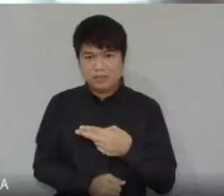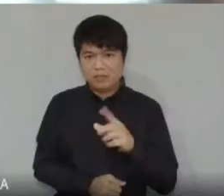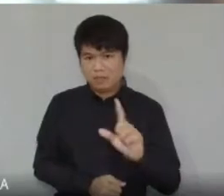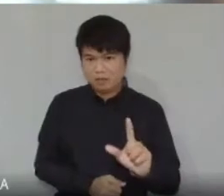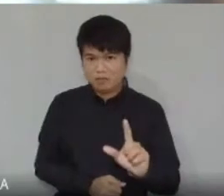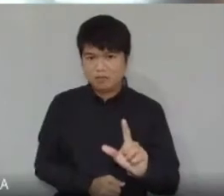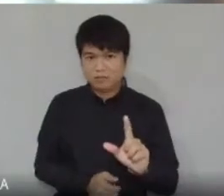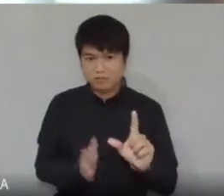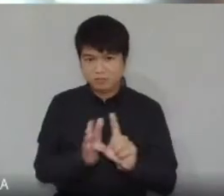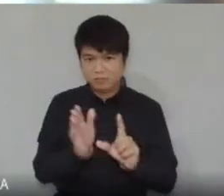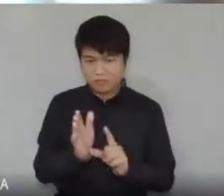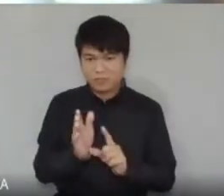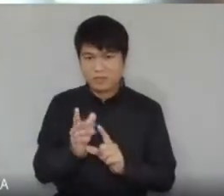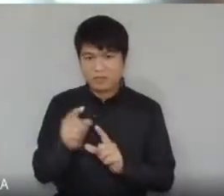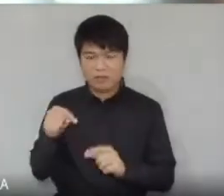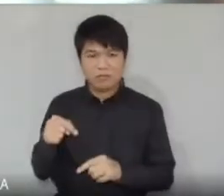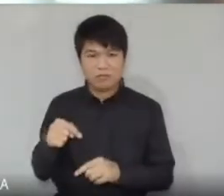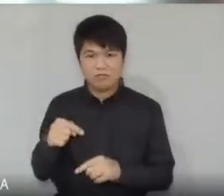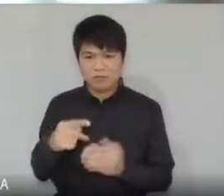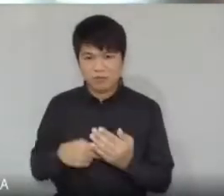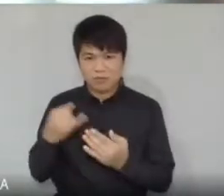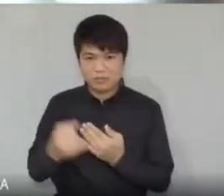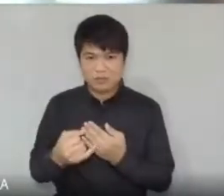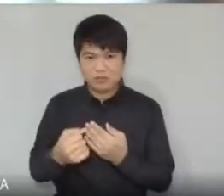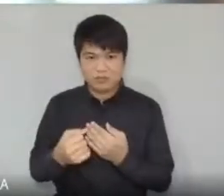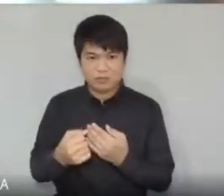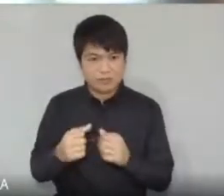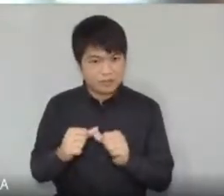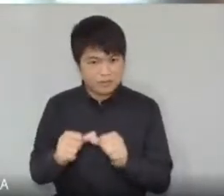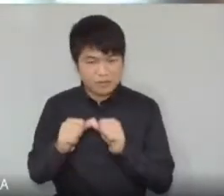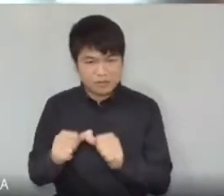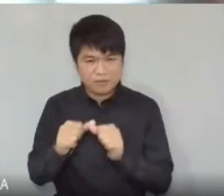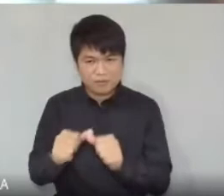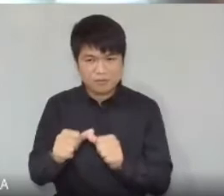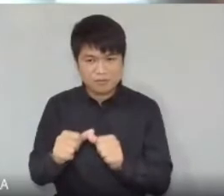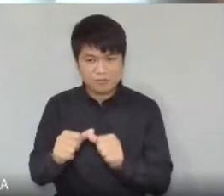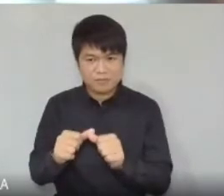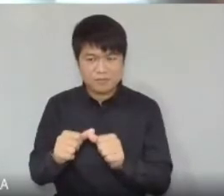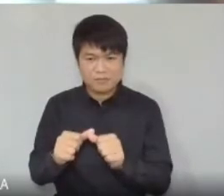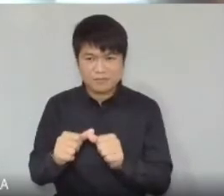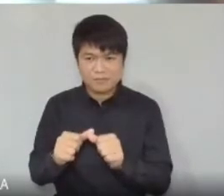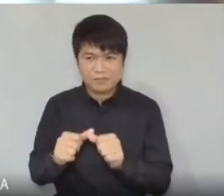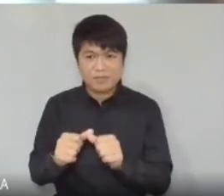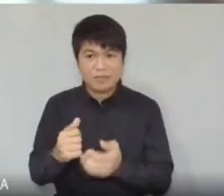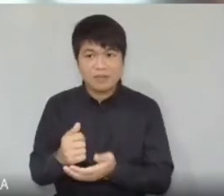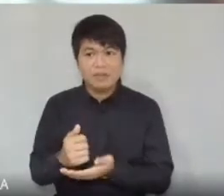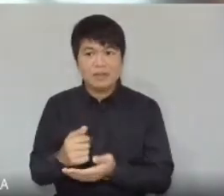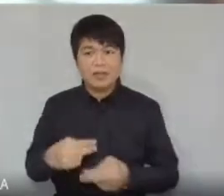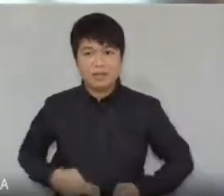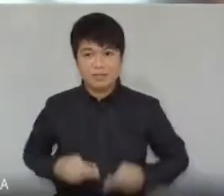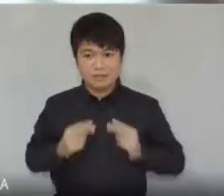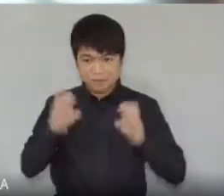service. The COVID pandemic also bolstered the hospital-wide shift of the PGH